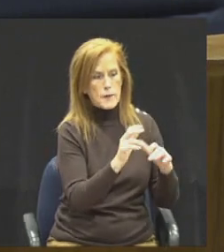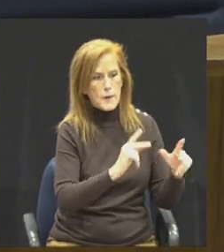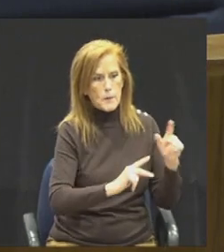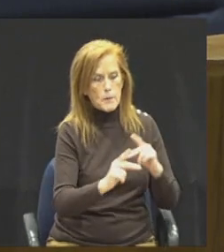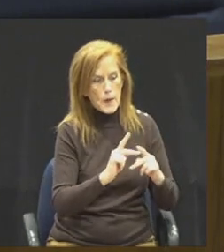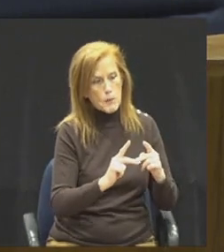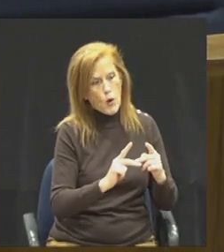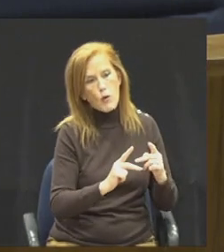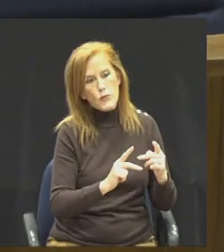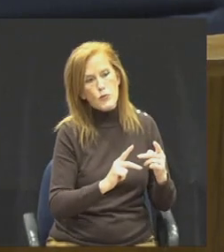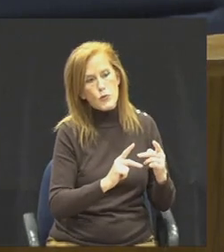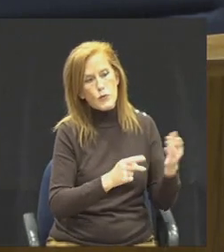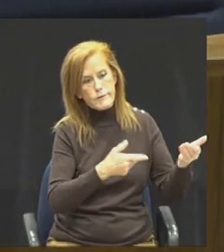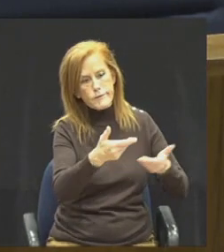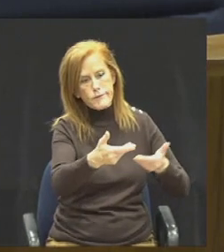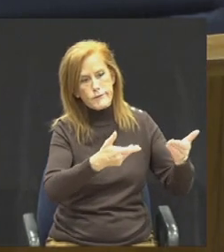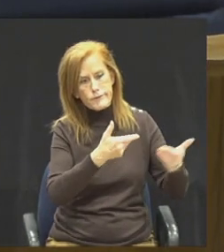table.